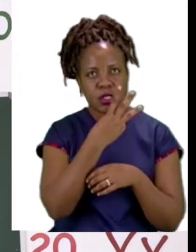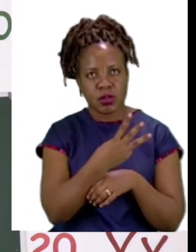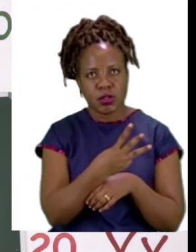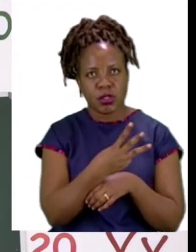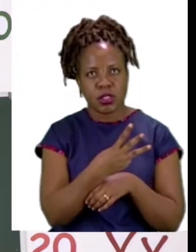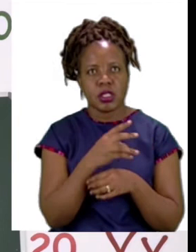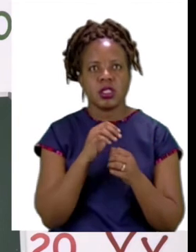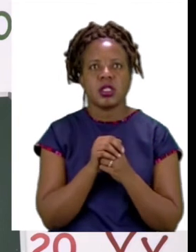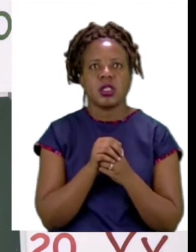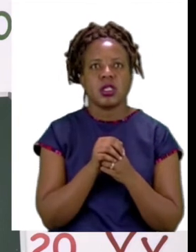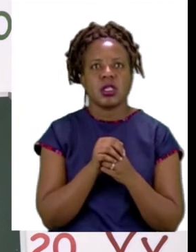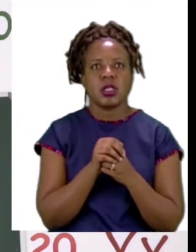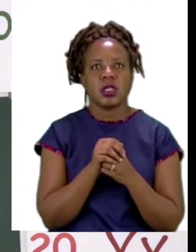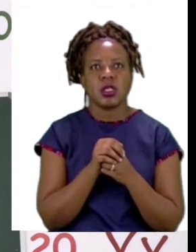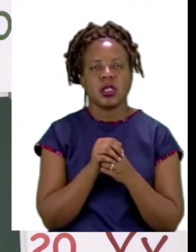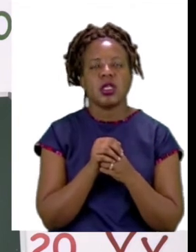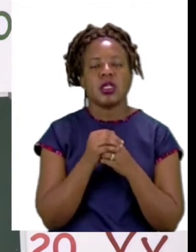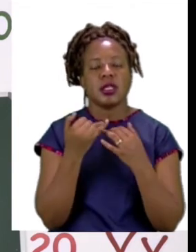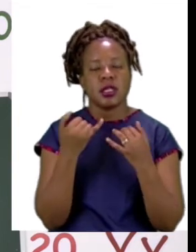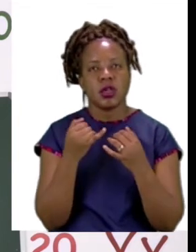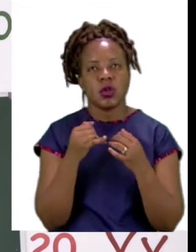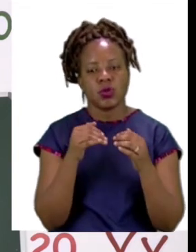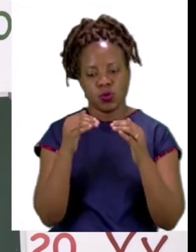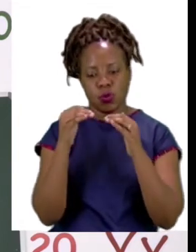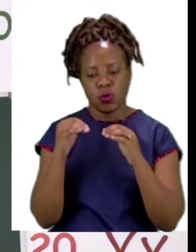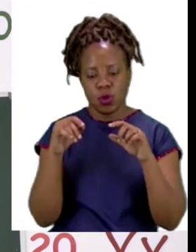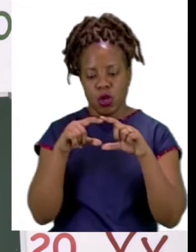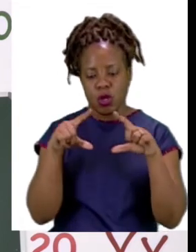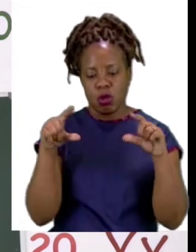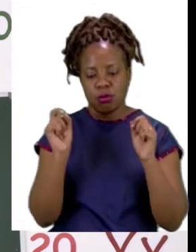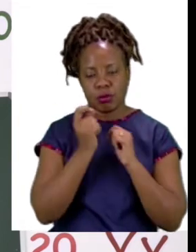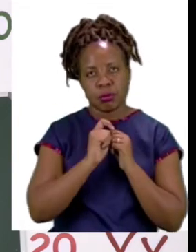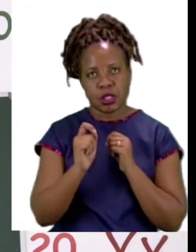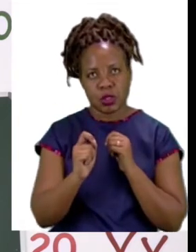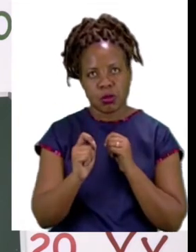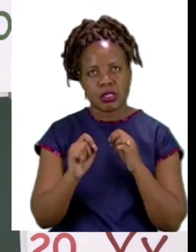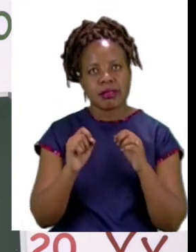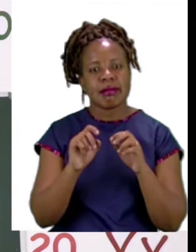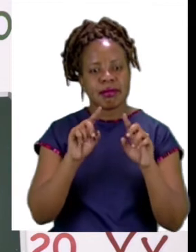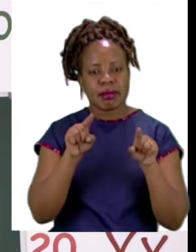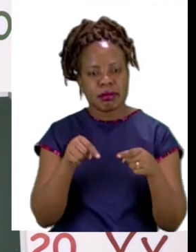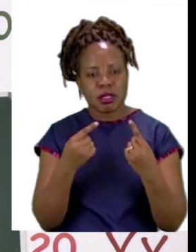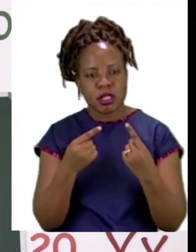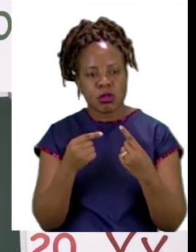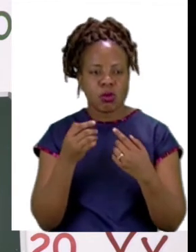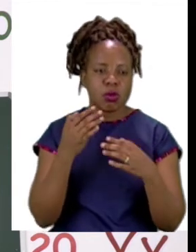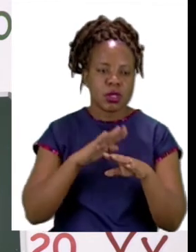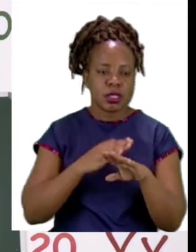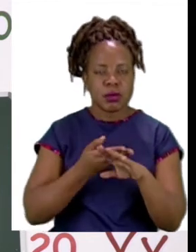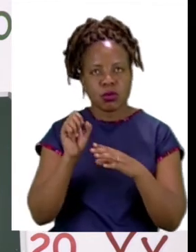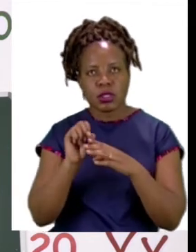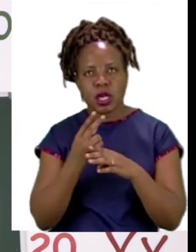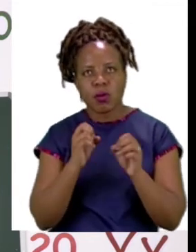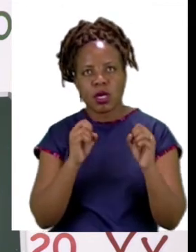or anything that you have all together, then your division sign, and then how many they asked you to group. Then